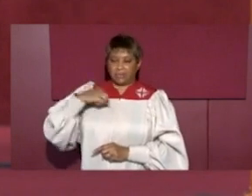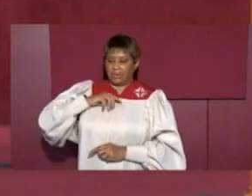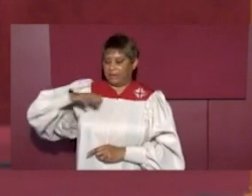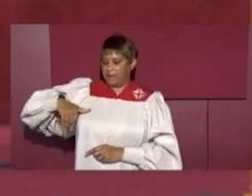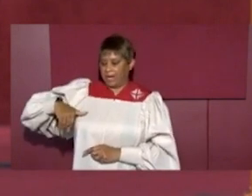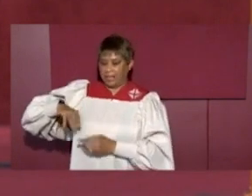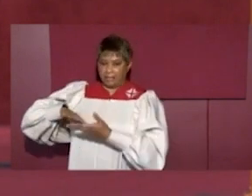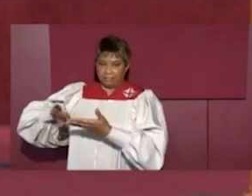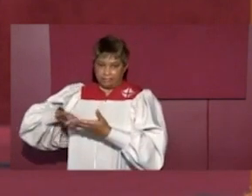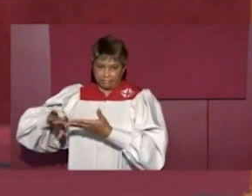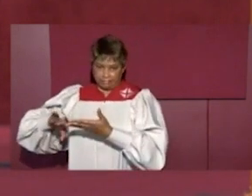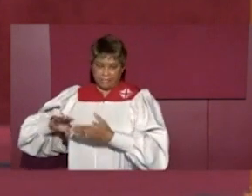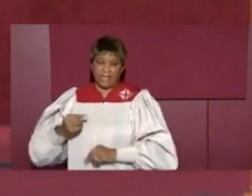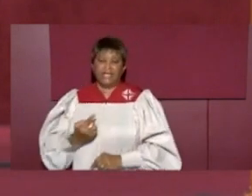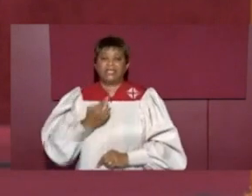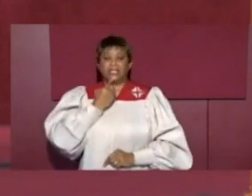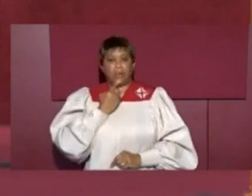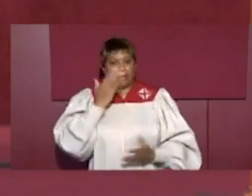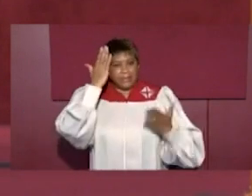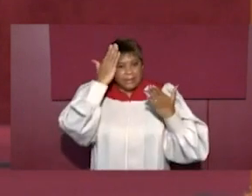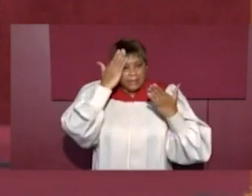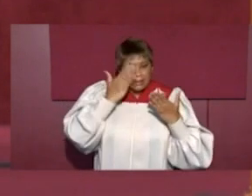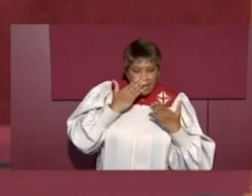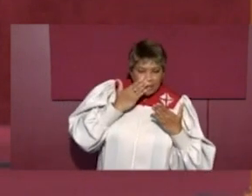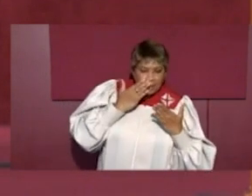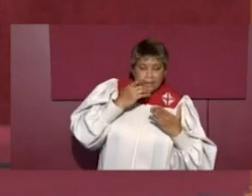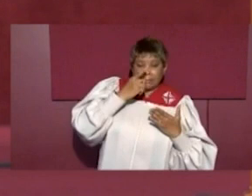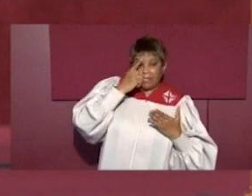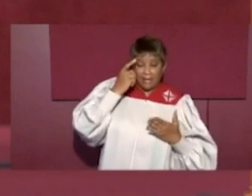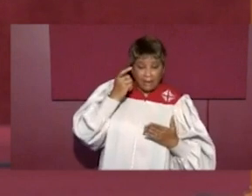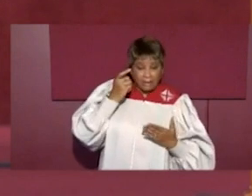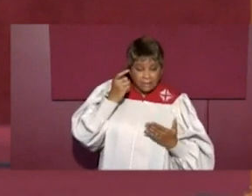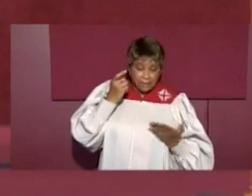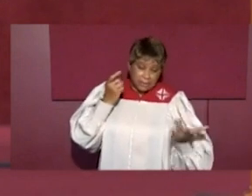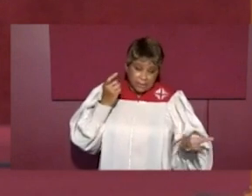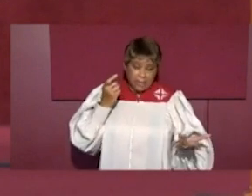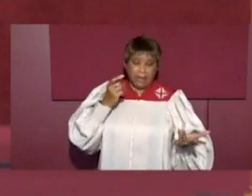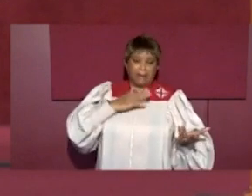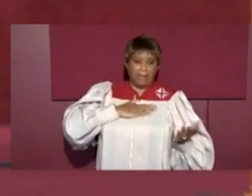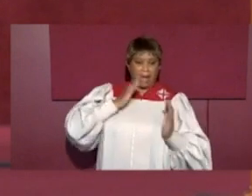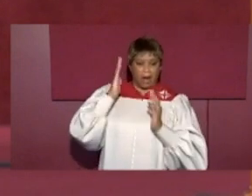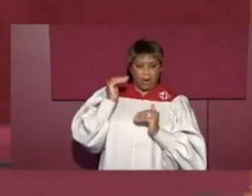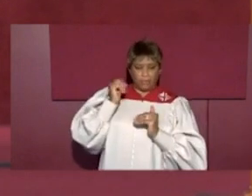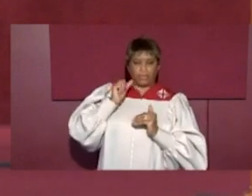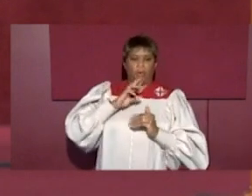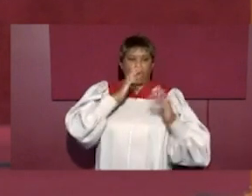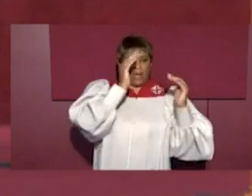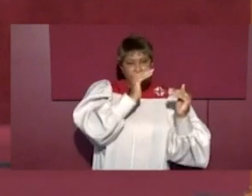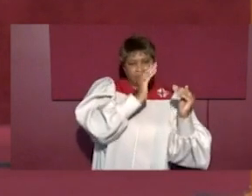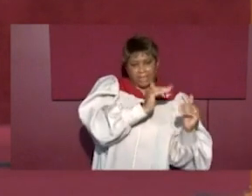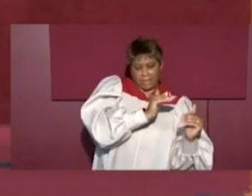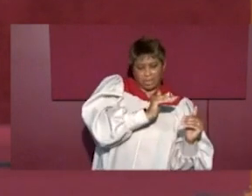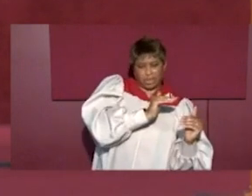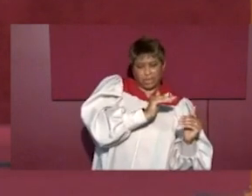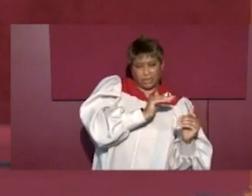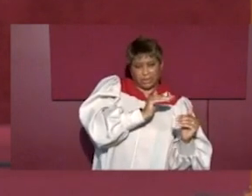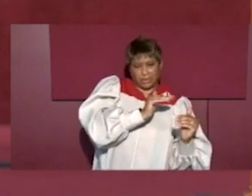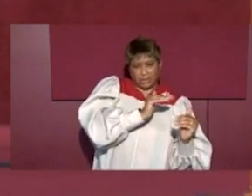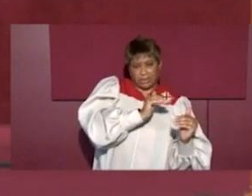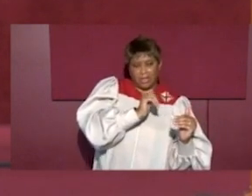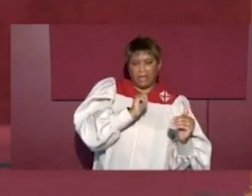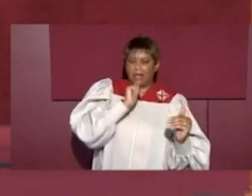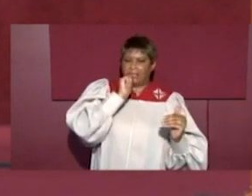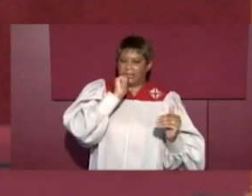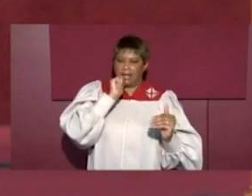Remember, disappointment is sadness because of my hopes or my expectations